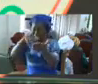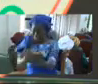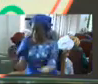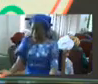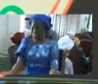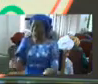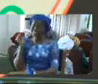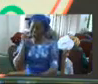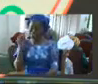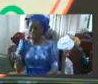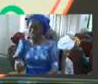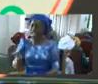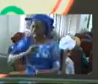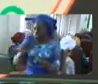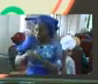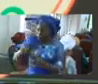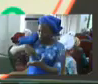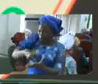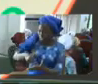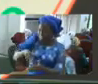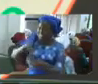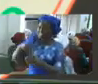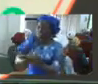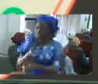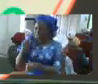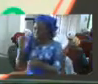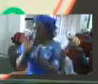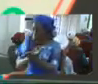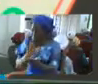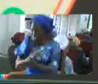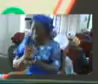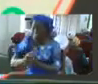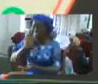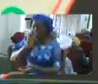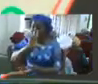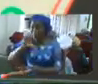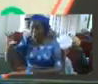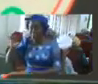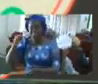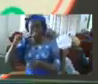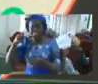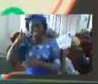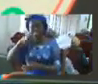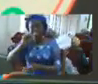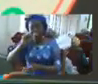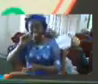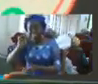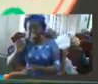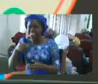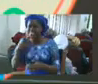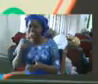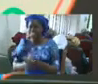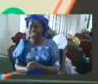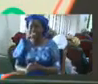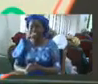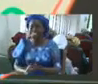I read in the newspapers that Bill Gates said he doesn't know why the people in Africa are not dying.